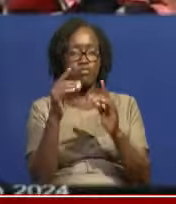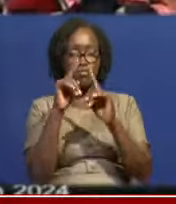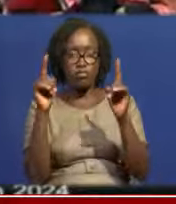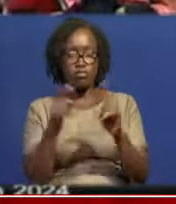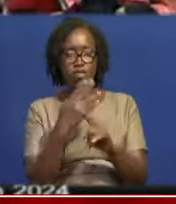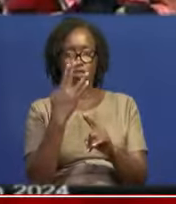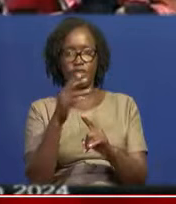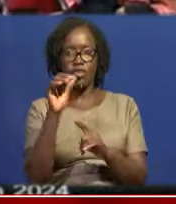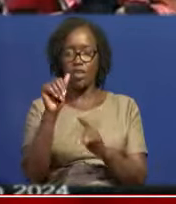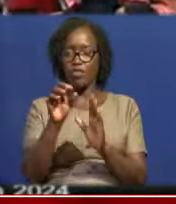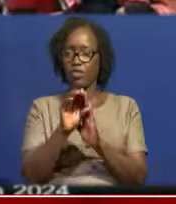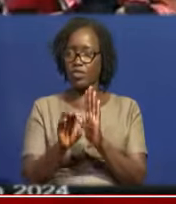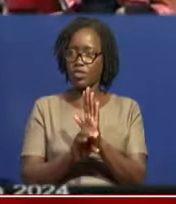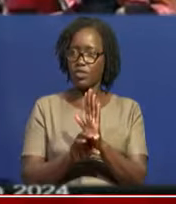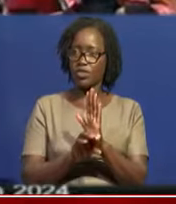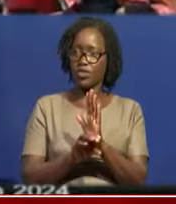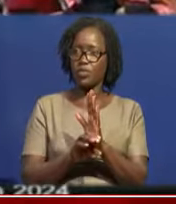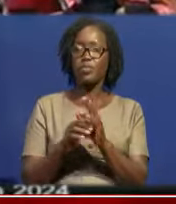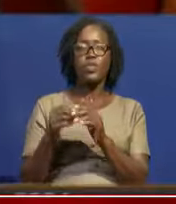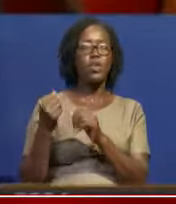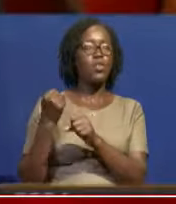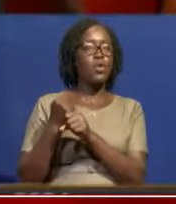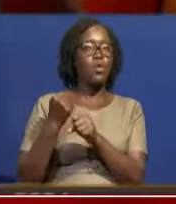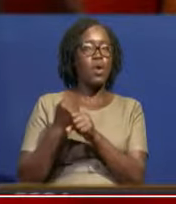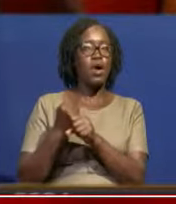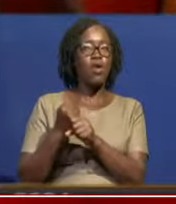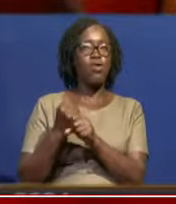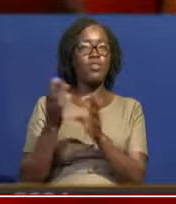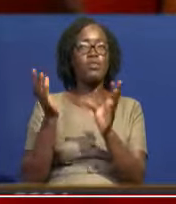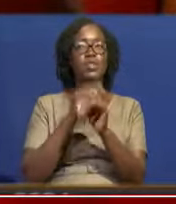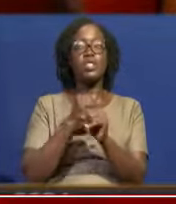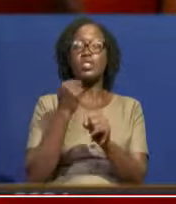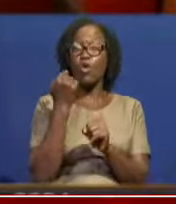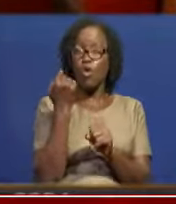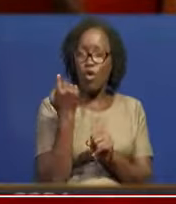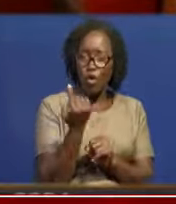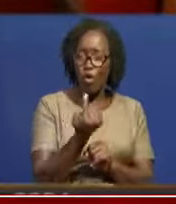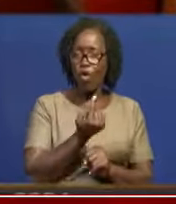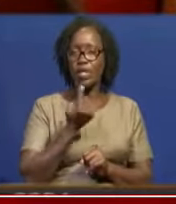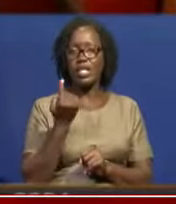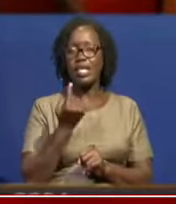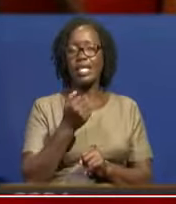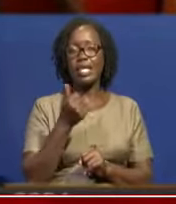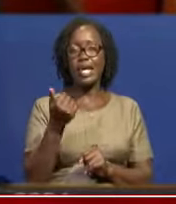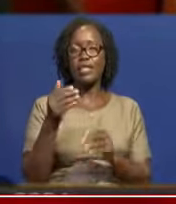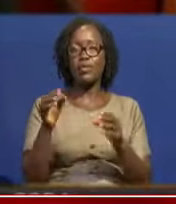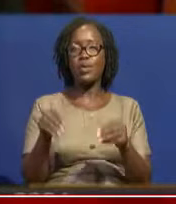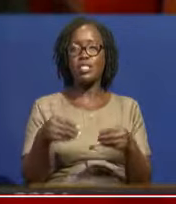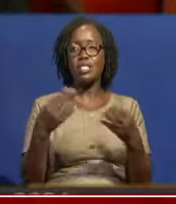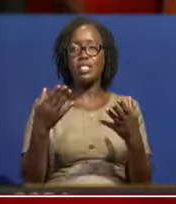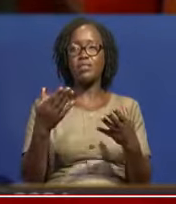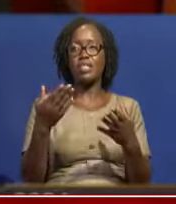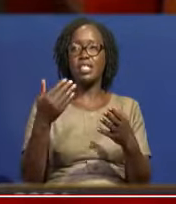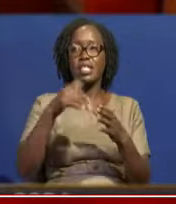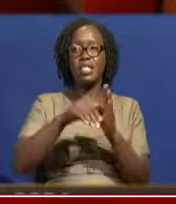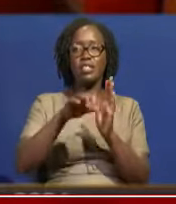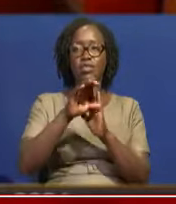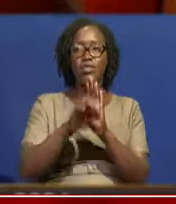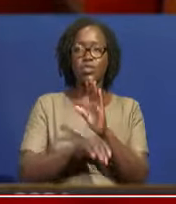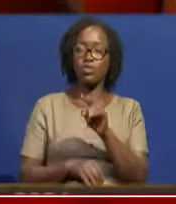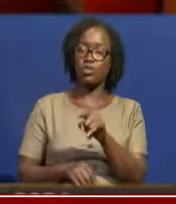132(4)(a) of the Constitution on the function of the President, except as otherwise provided for in this